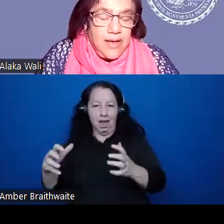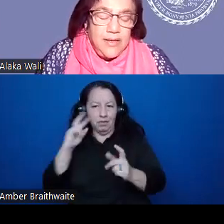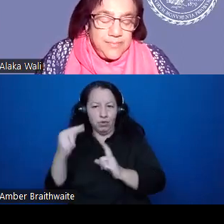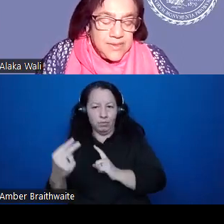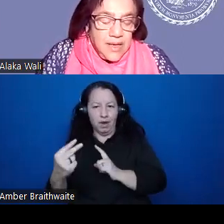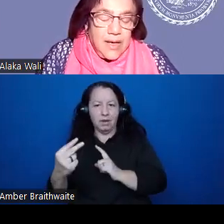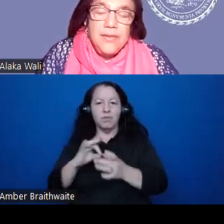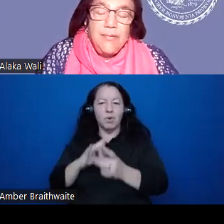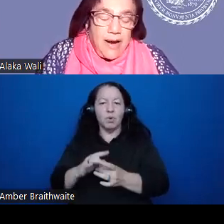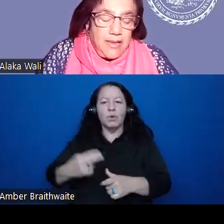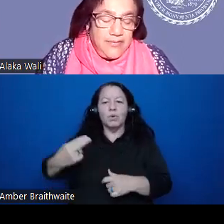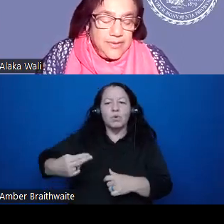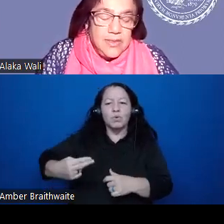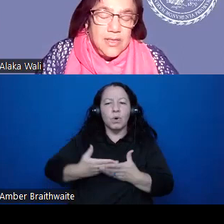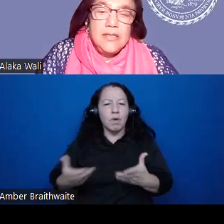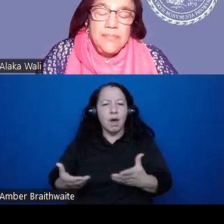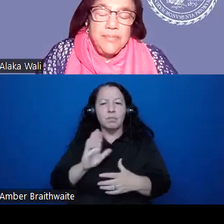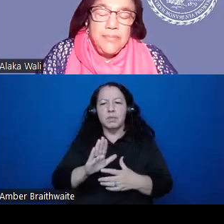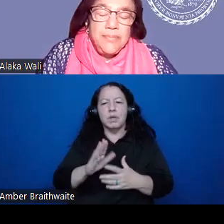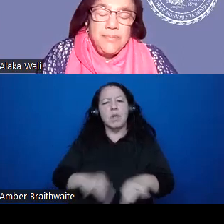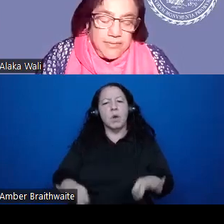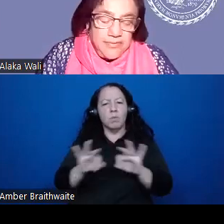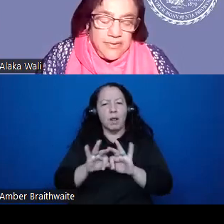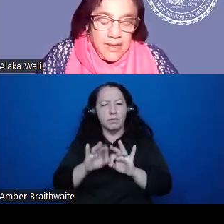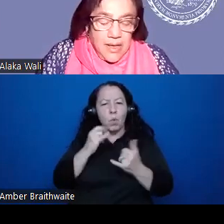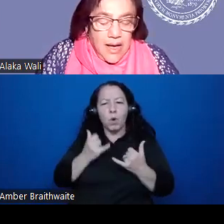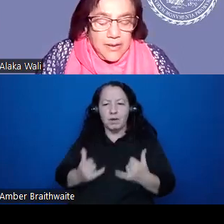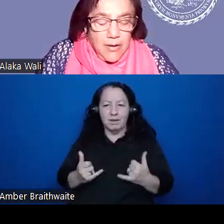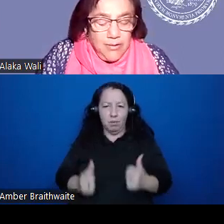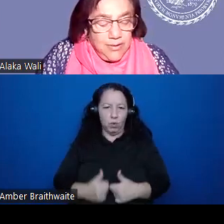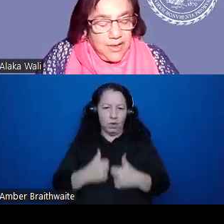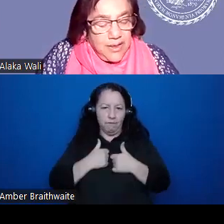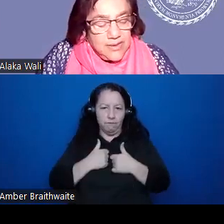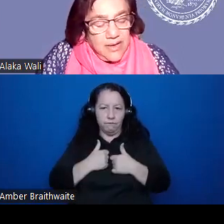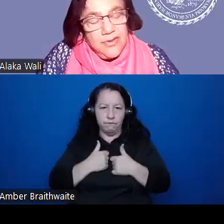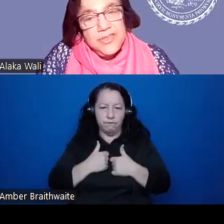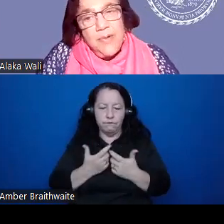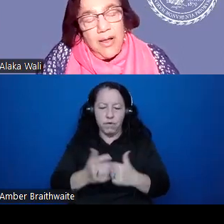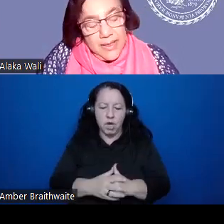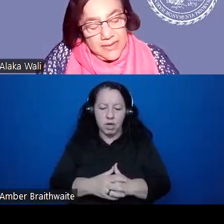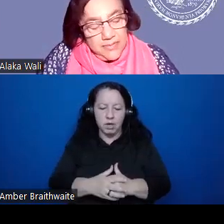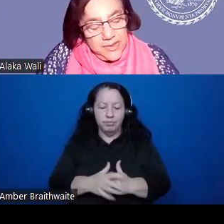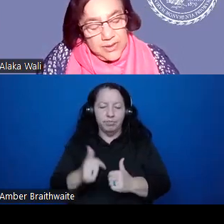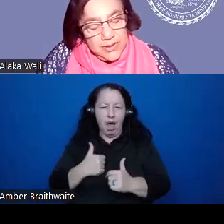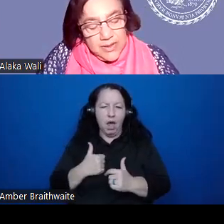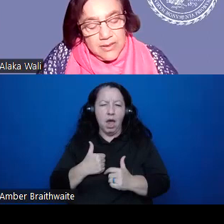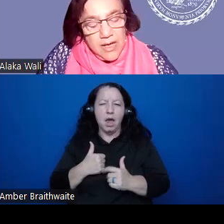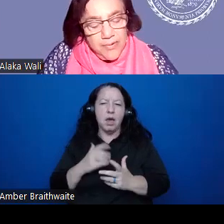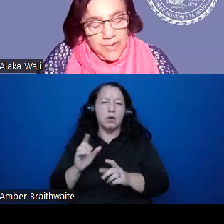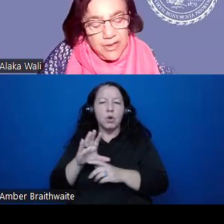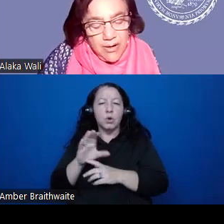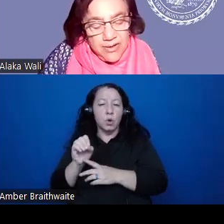historical items and their relevance to contemporary life. I had co-curated several small exhibitions